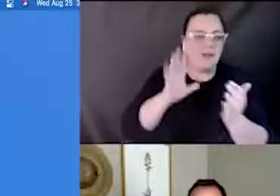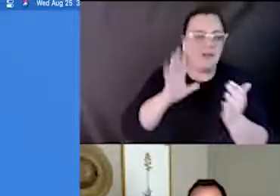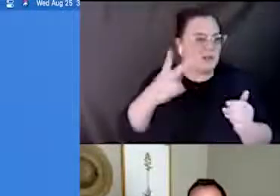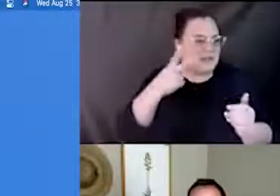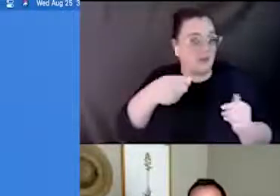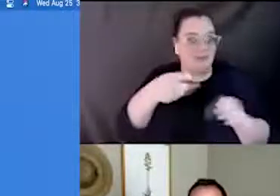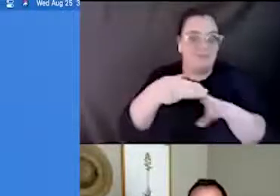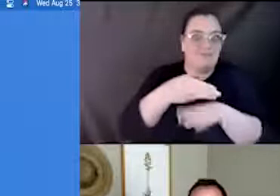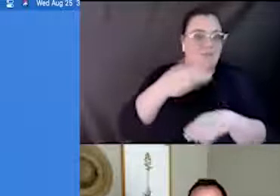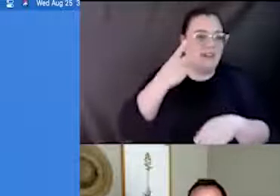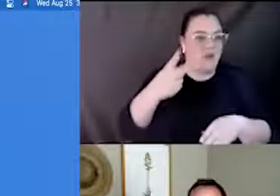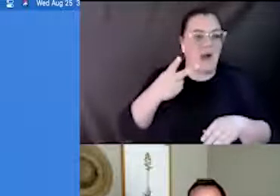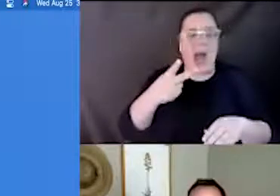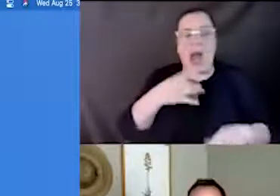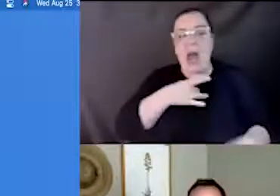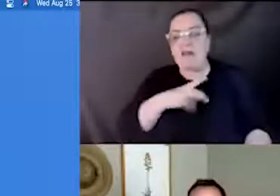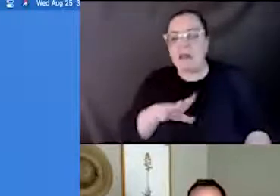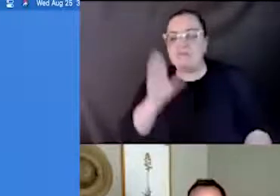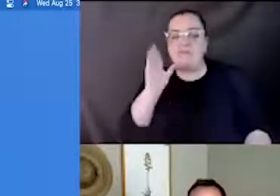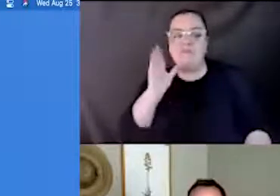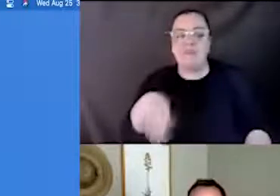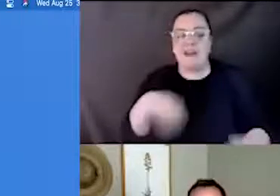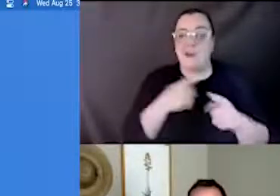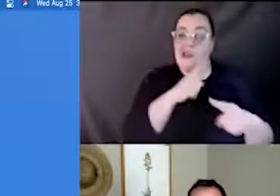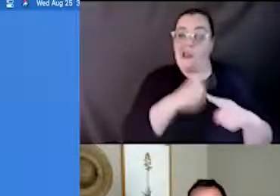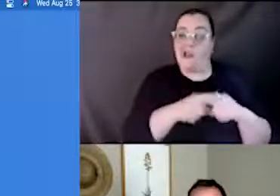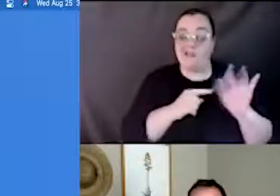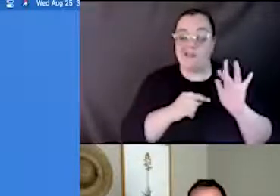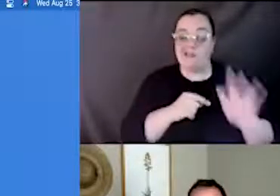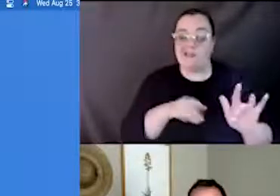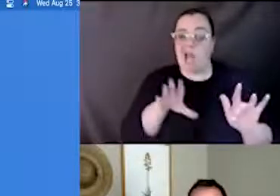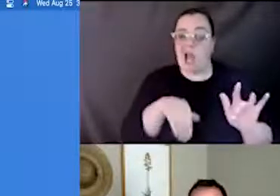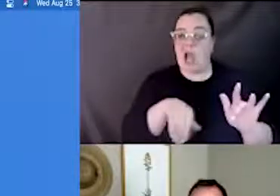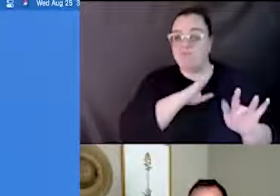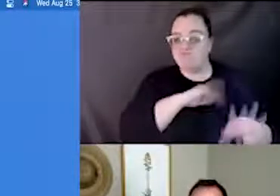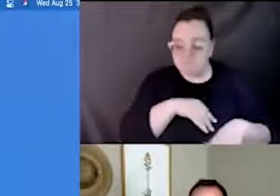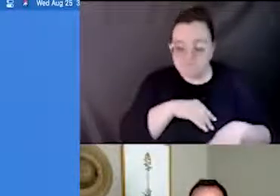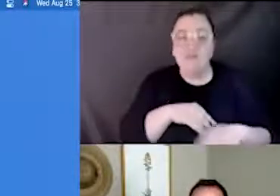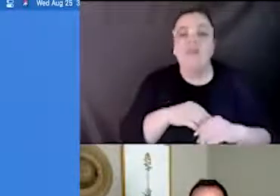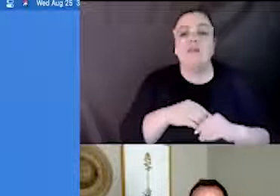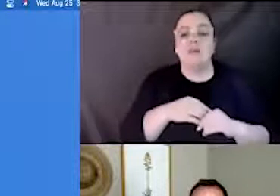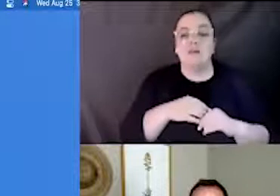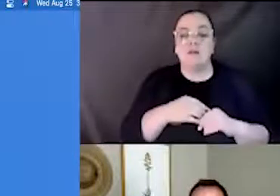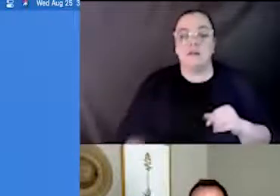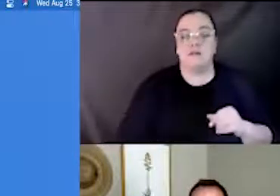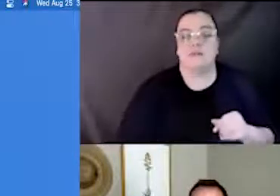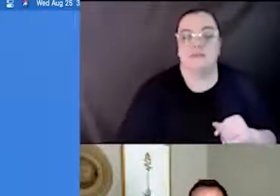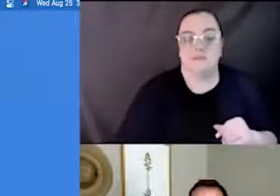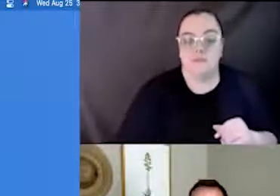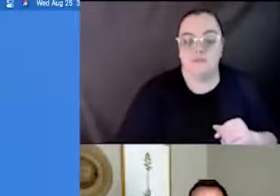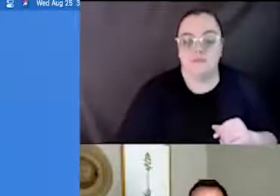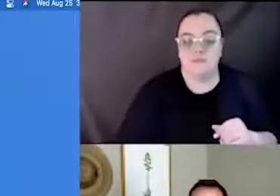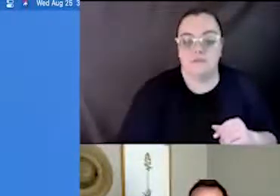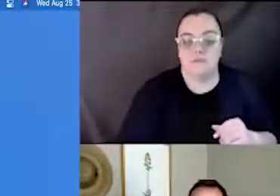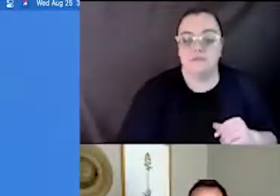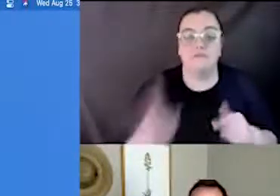preview. I don't really love that. So I'm just going to push an X here to get that out of the view. And then I'm going to go to my desktop